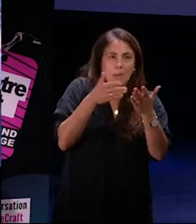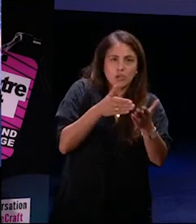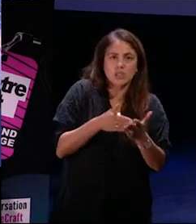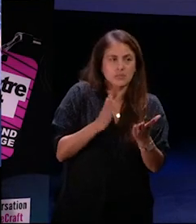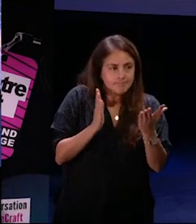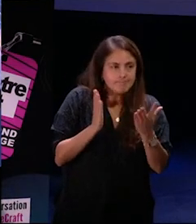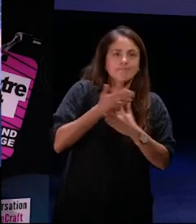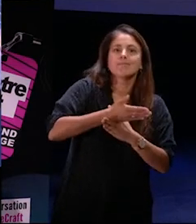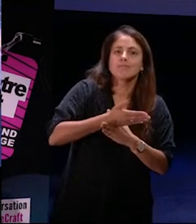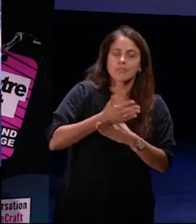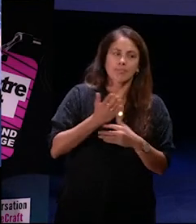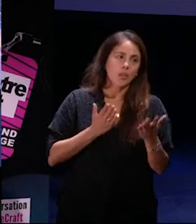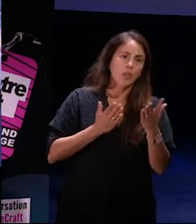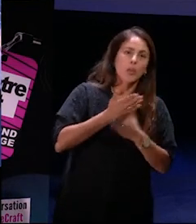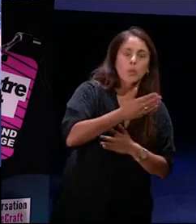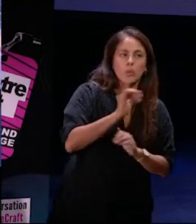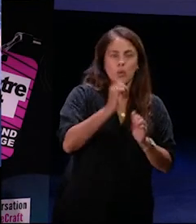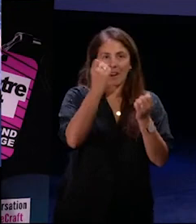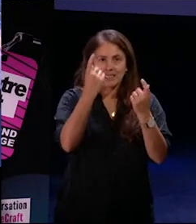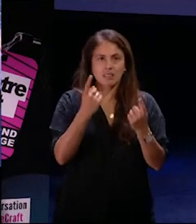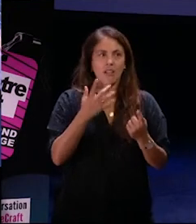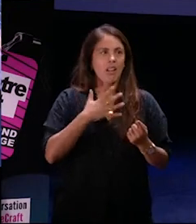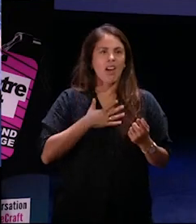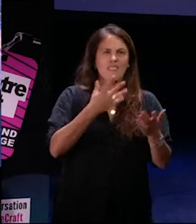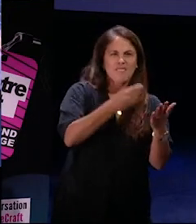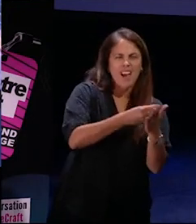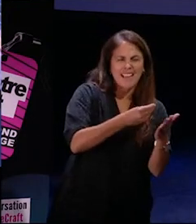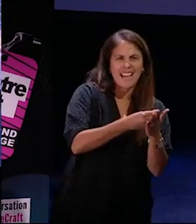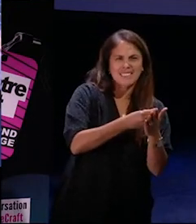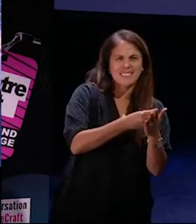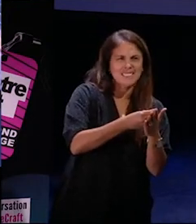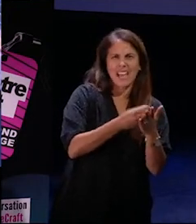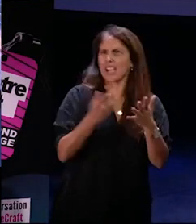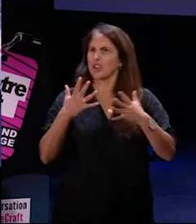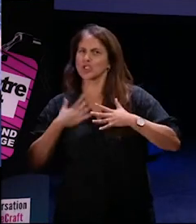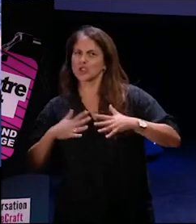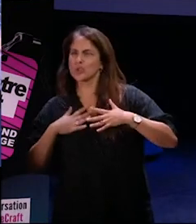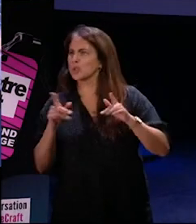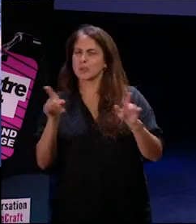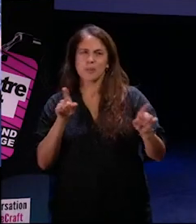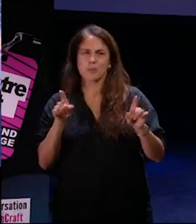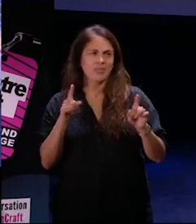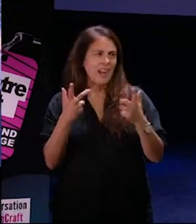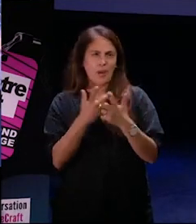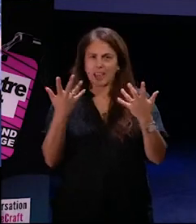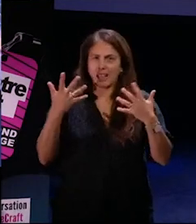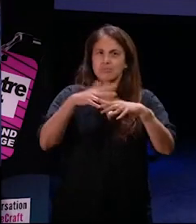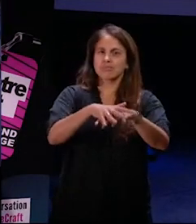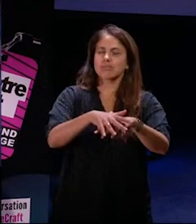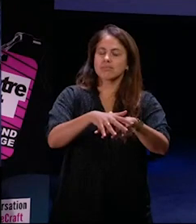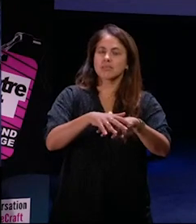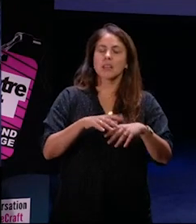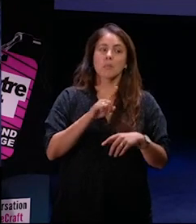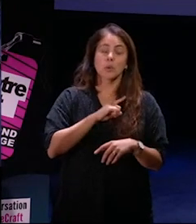and cross over those sort of ideas. I love the idea of finance and costume but kind of being interwoven, because